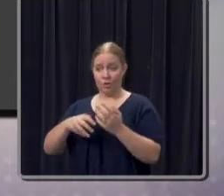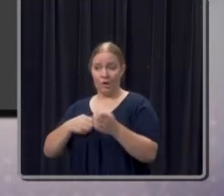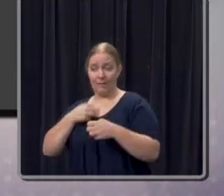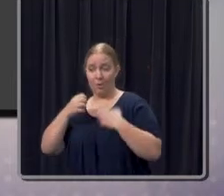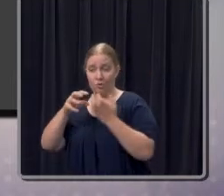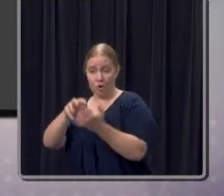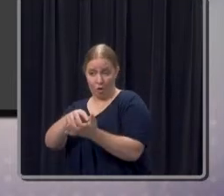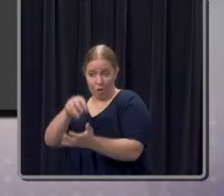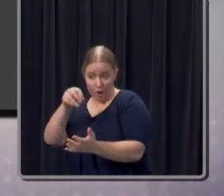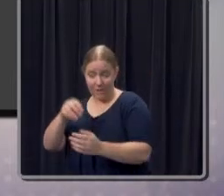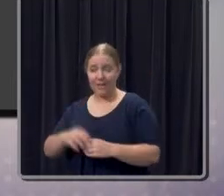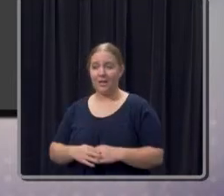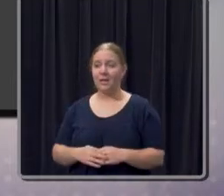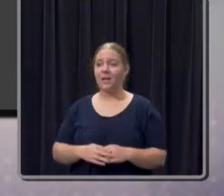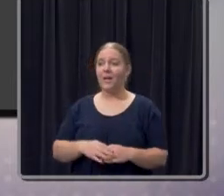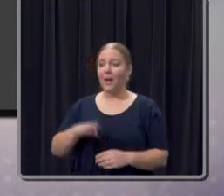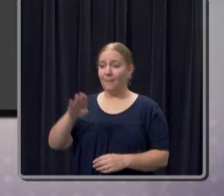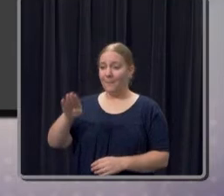emotional learning,